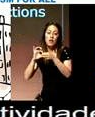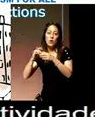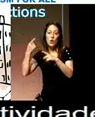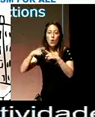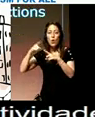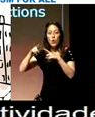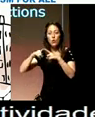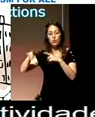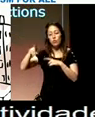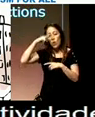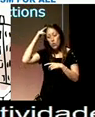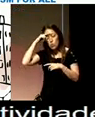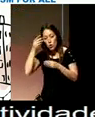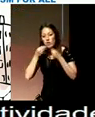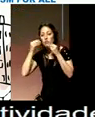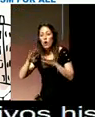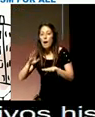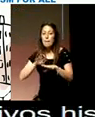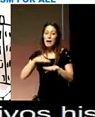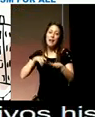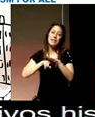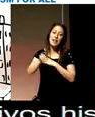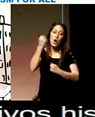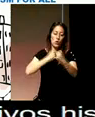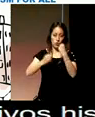through the cultural heritage.